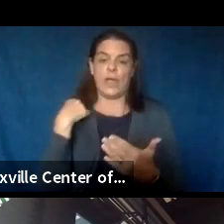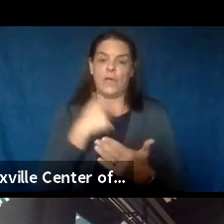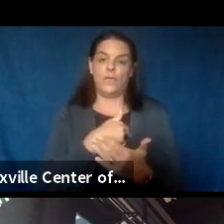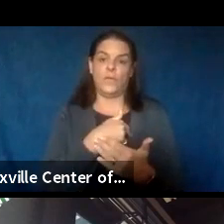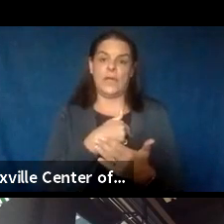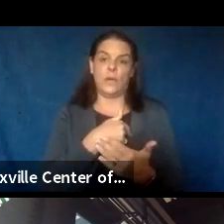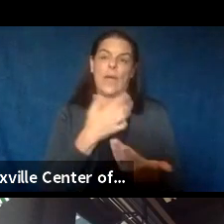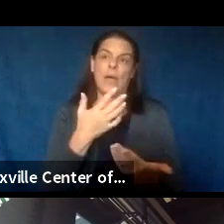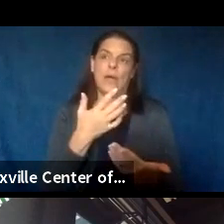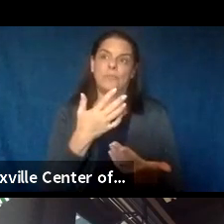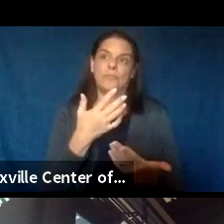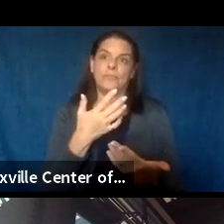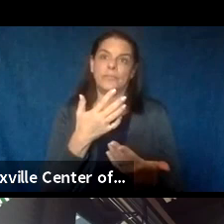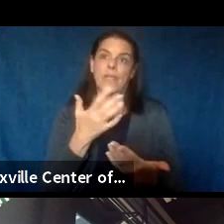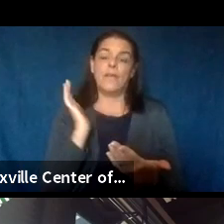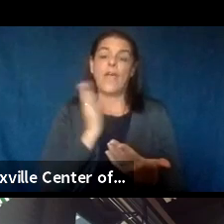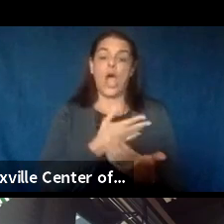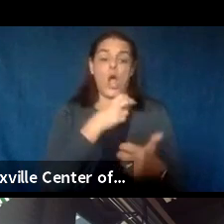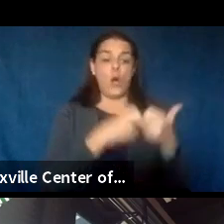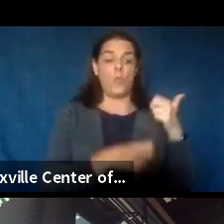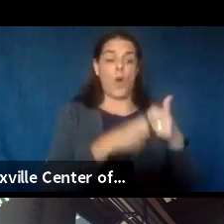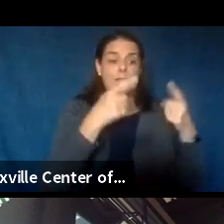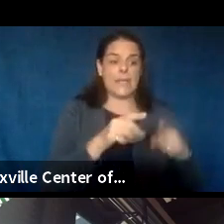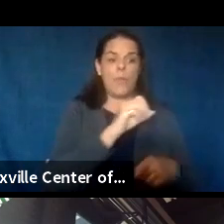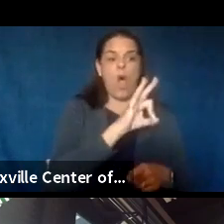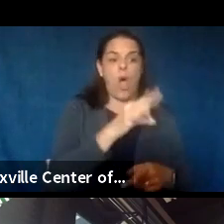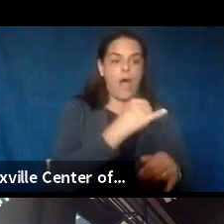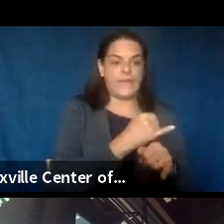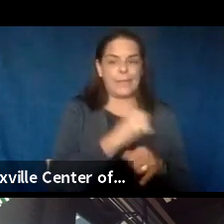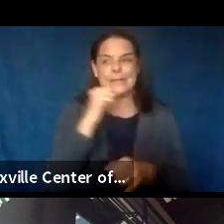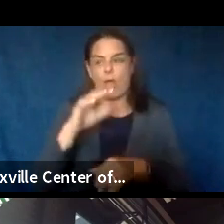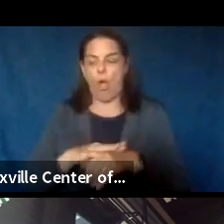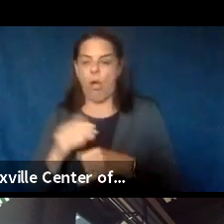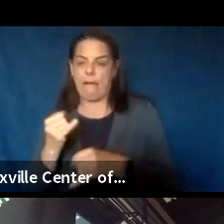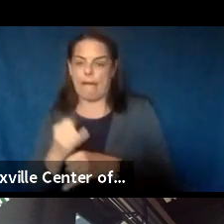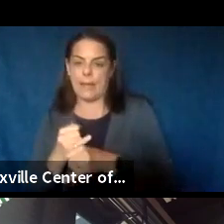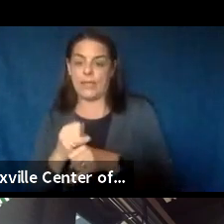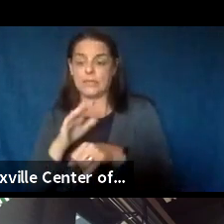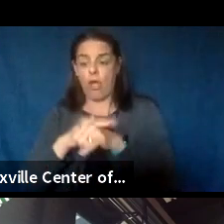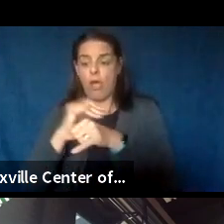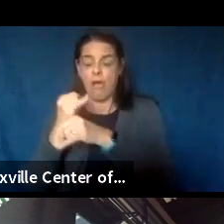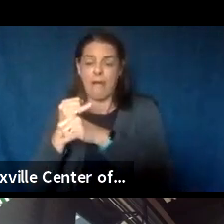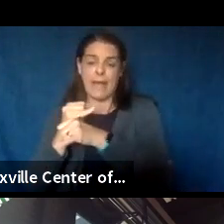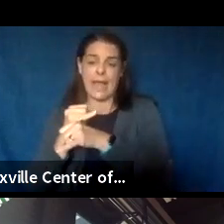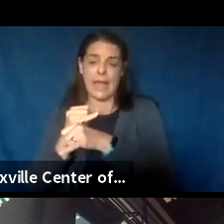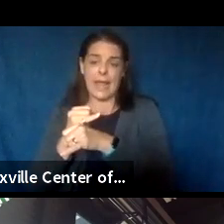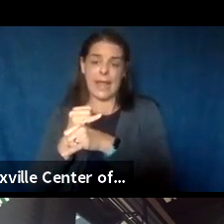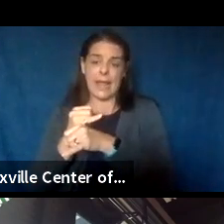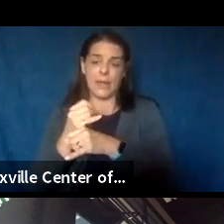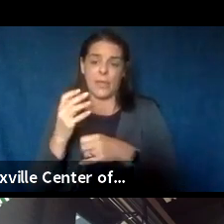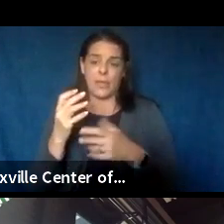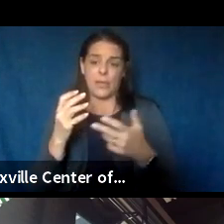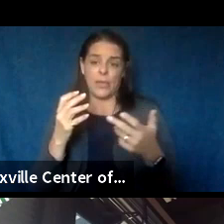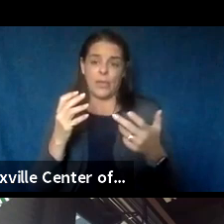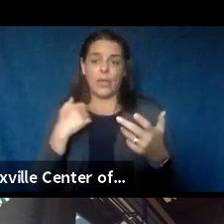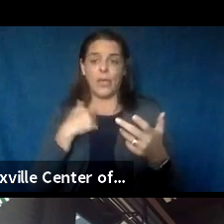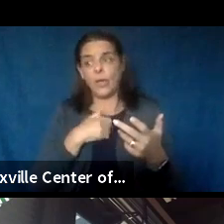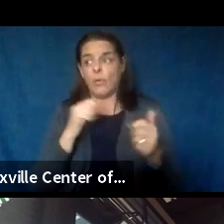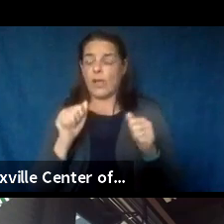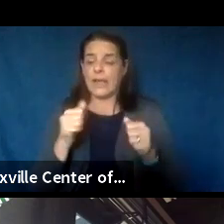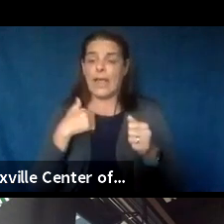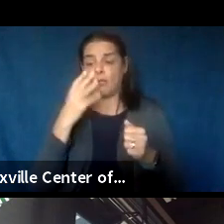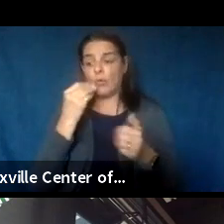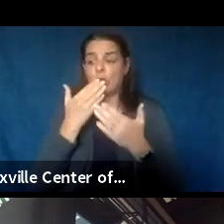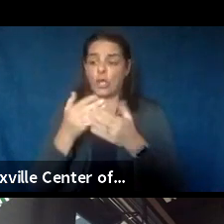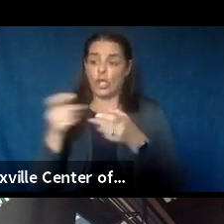our problems occur off campus, not on campus. On campus, we got pretty good control of that, and students